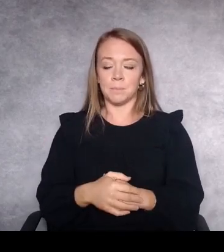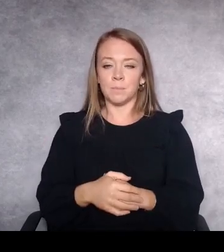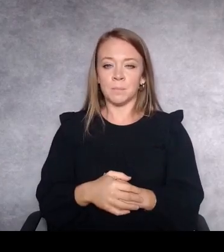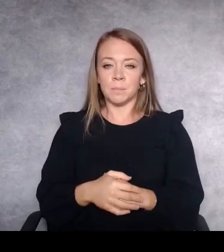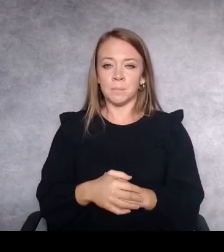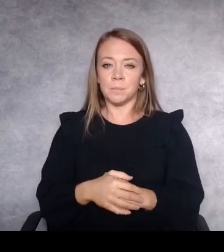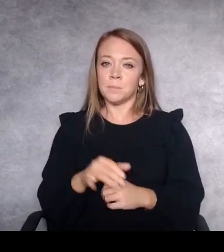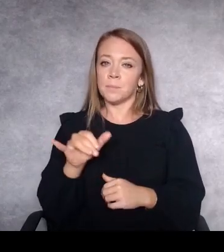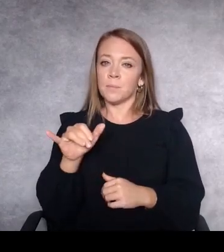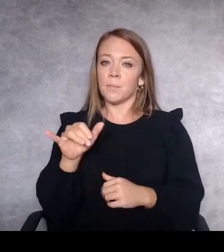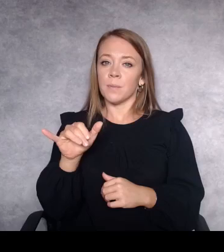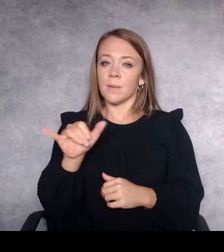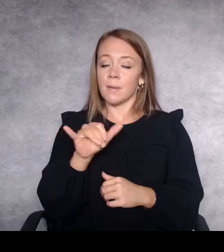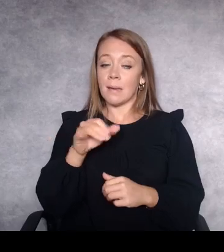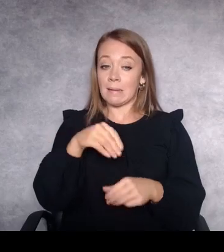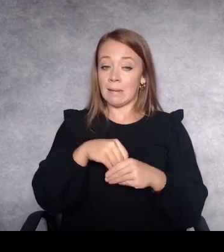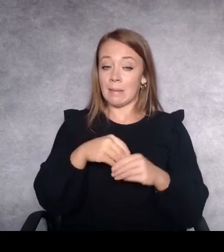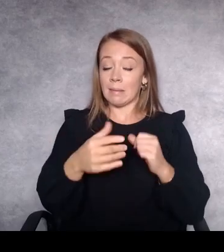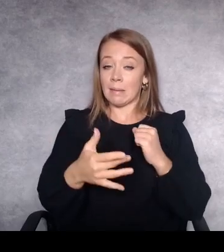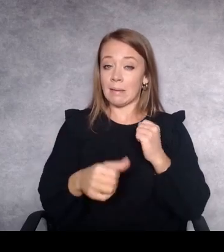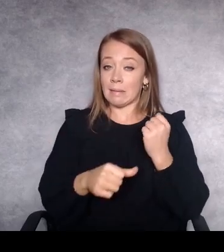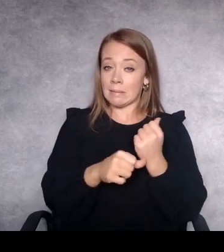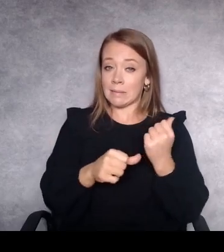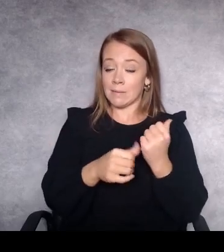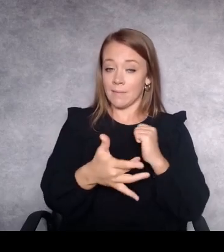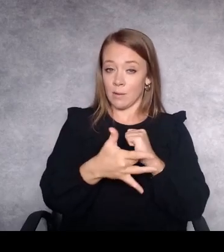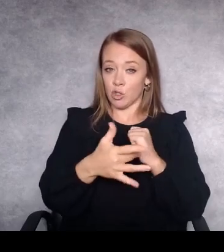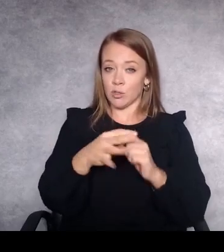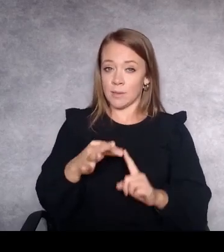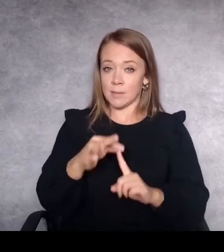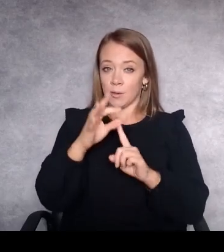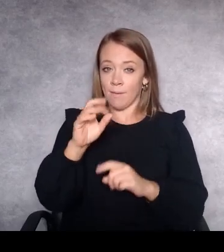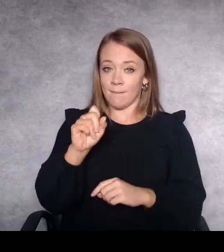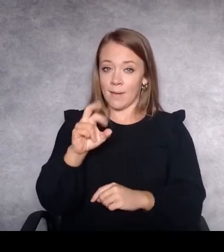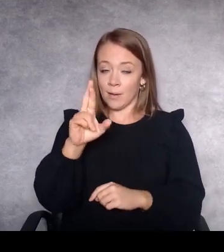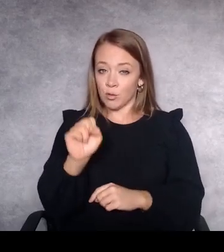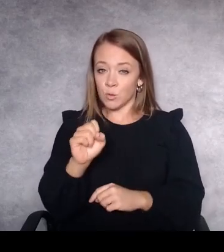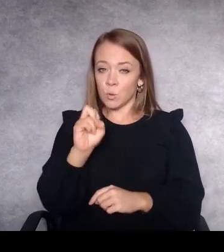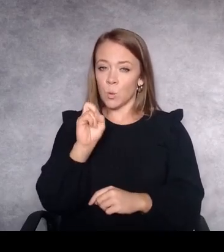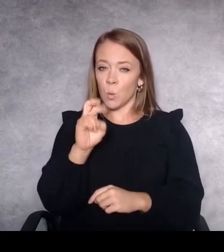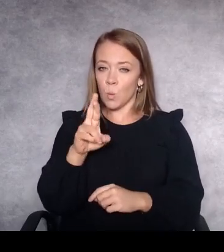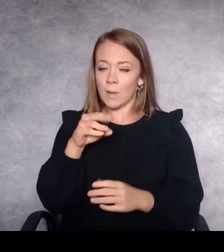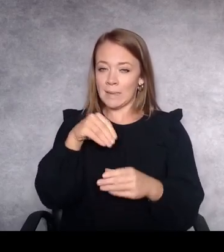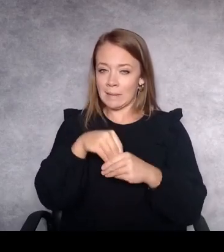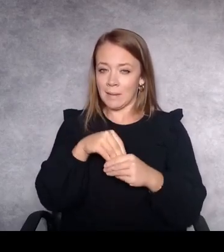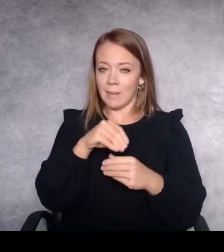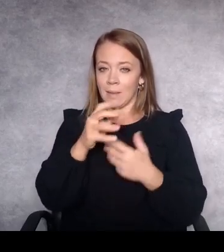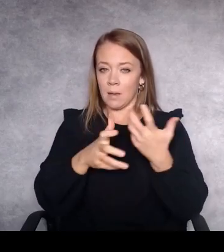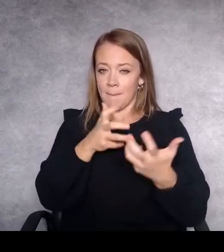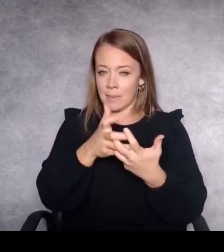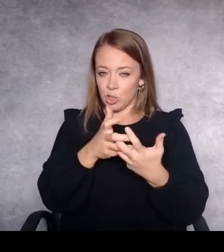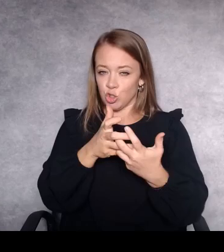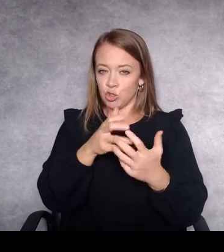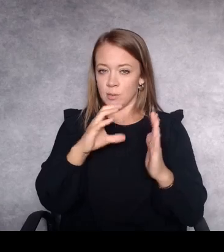needed, such as in the assistive technology special factors or within accommodations.